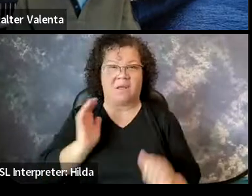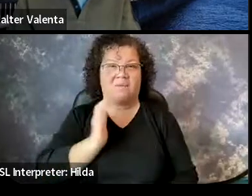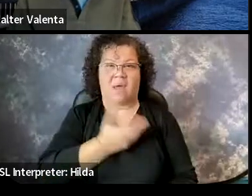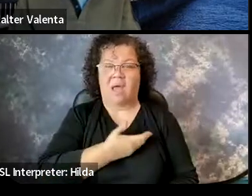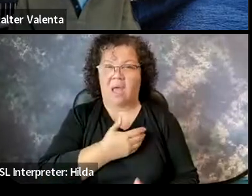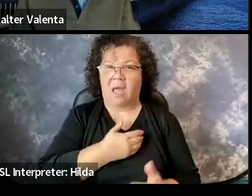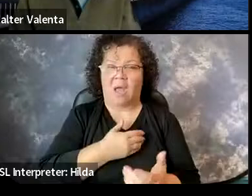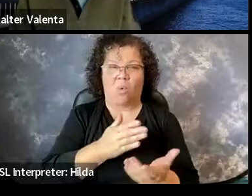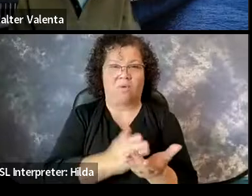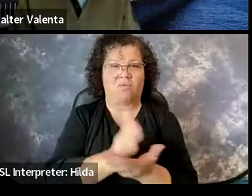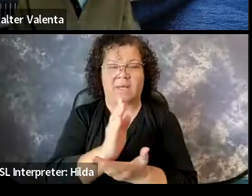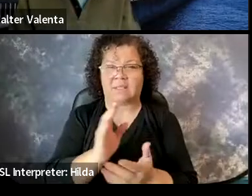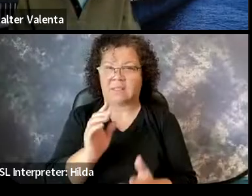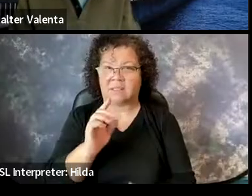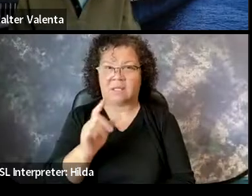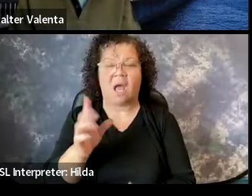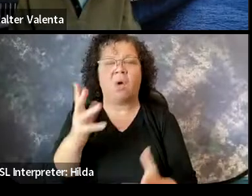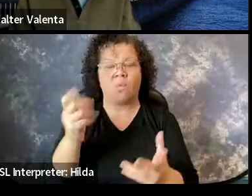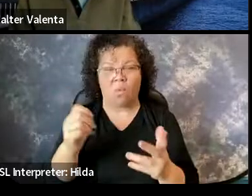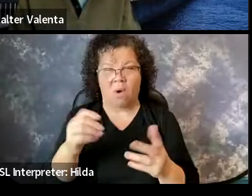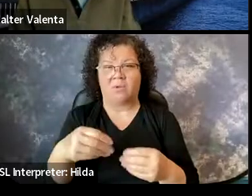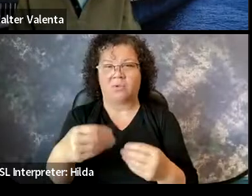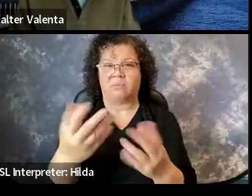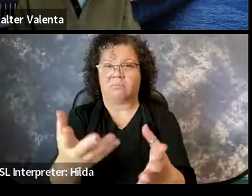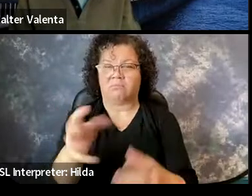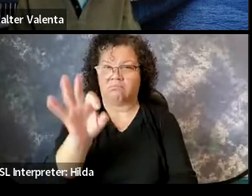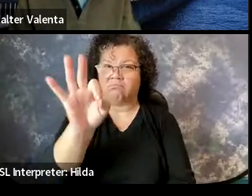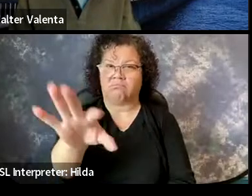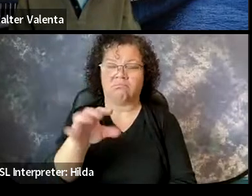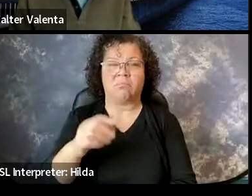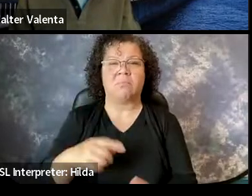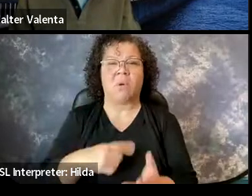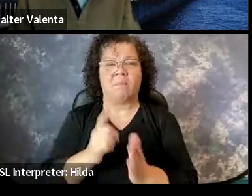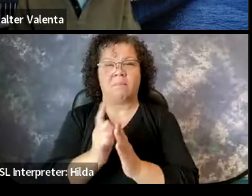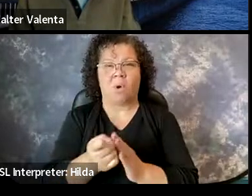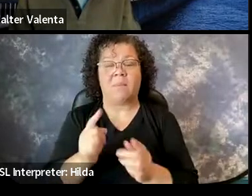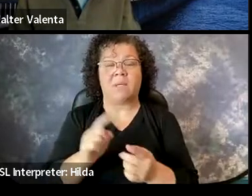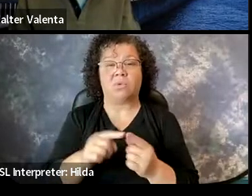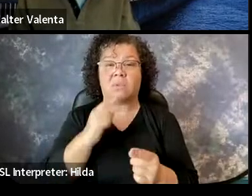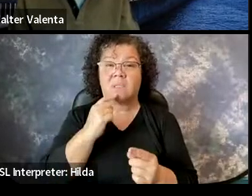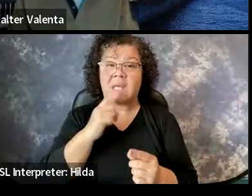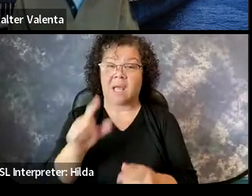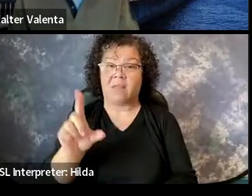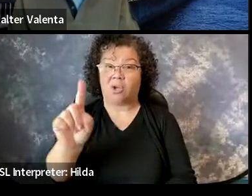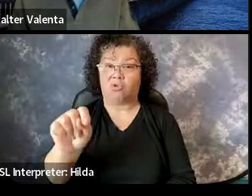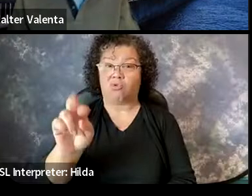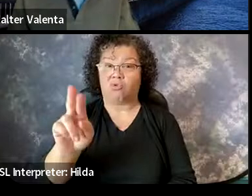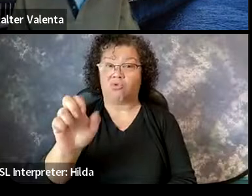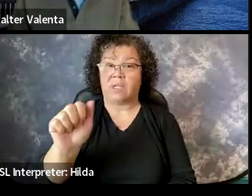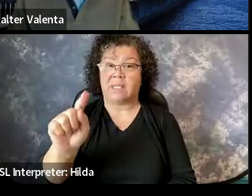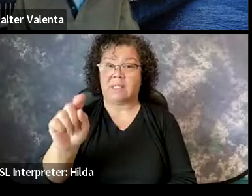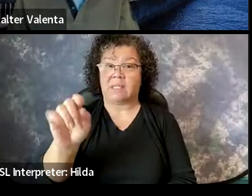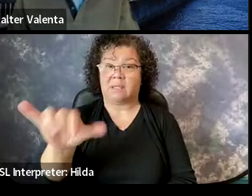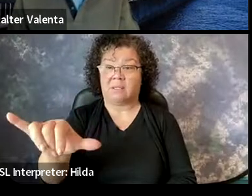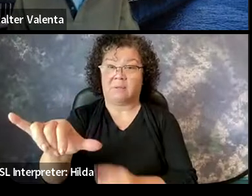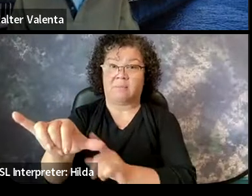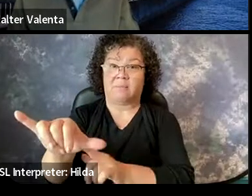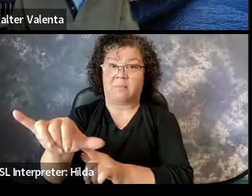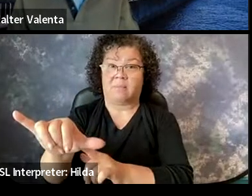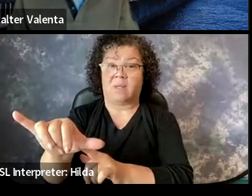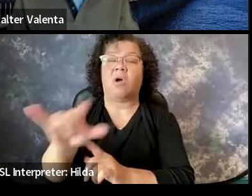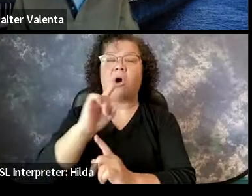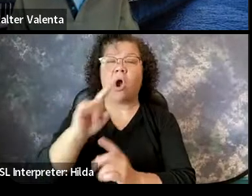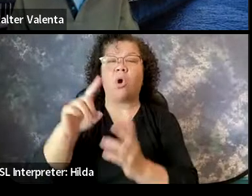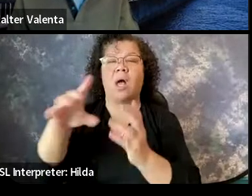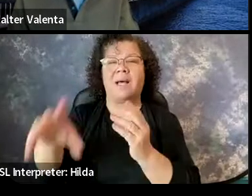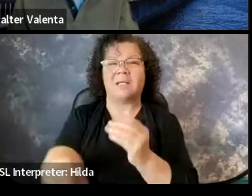make that moment, take a moment to say the treaties would just be additional stuff that you might have to do